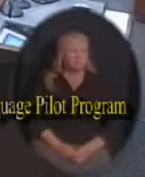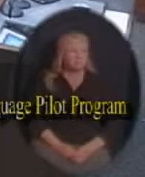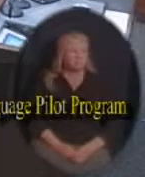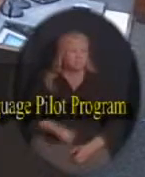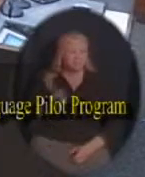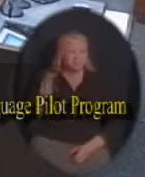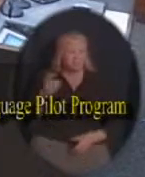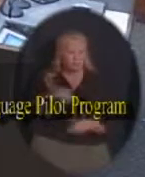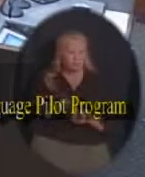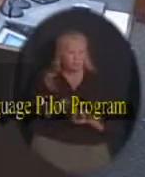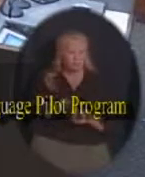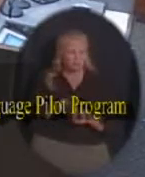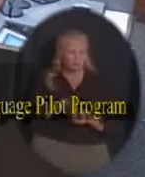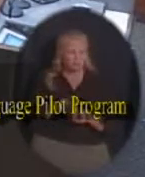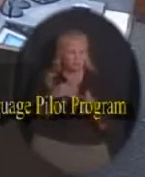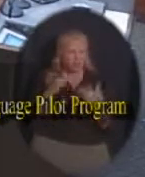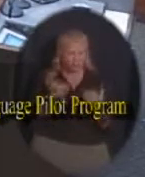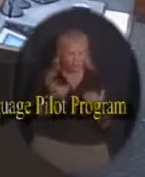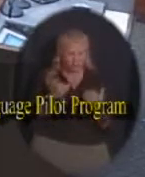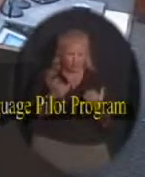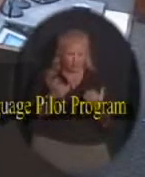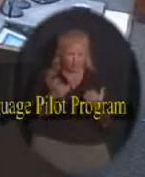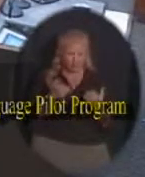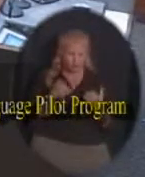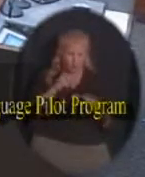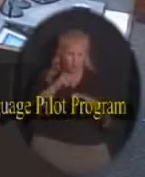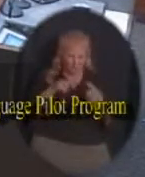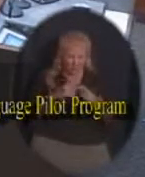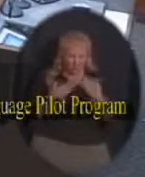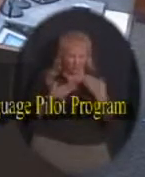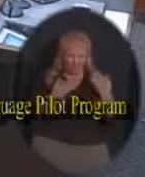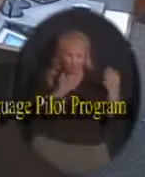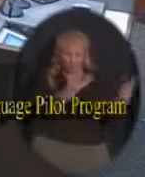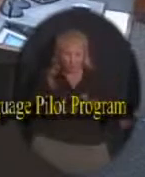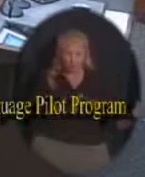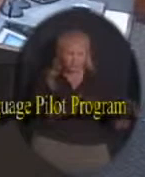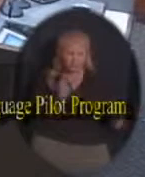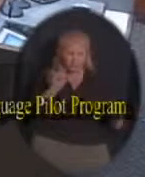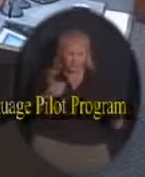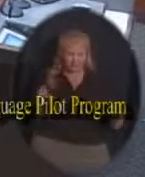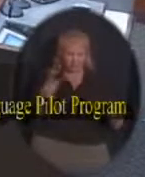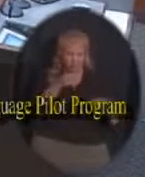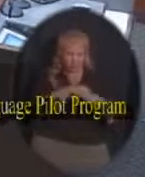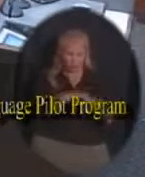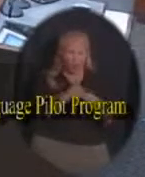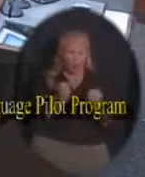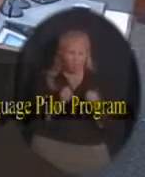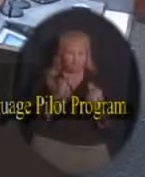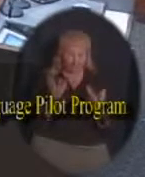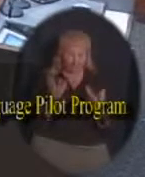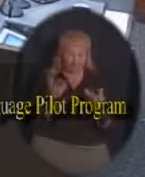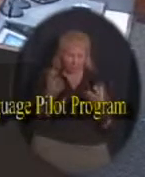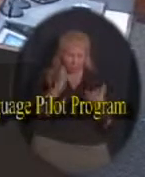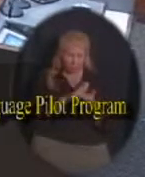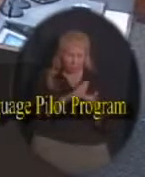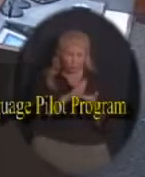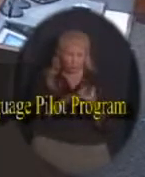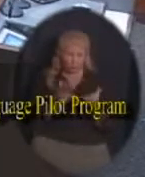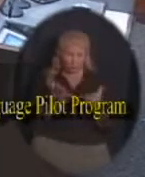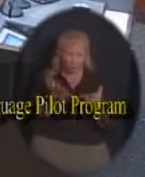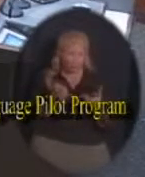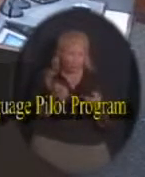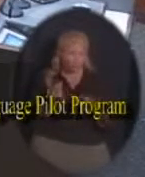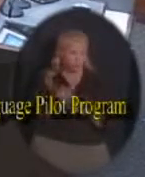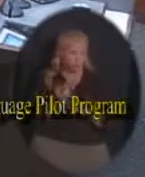this motion the number of schools. Yes. Because we've kind of gone back and forth here, so we can either vote it up or down, but let's start with the number. I'd also like to include that